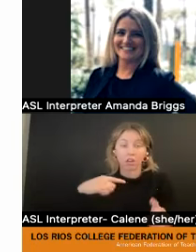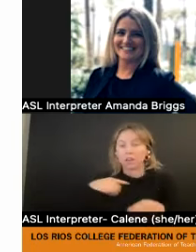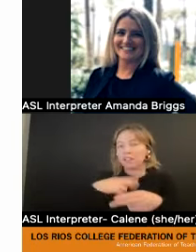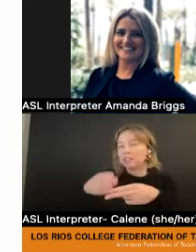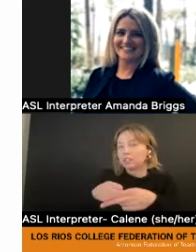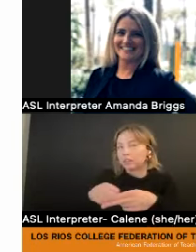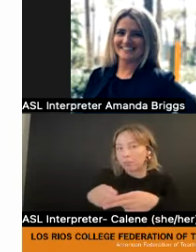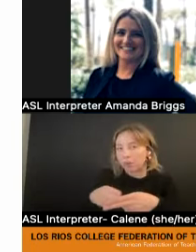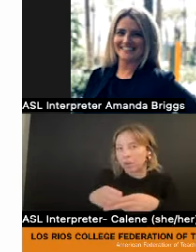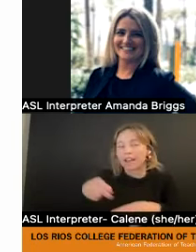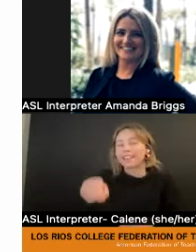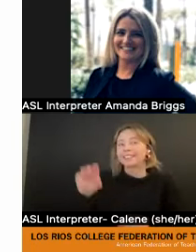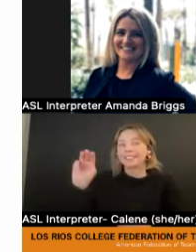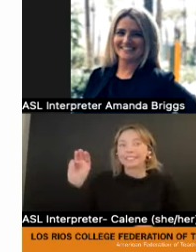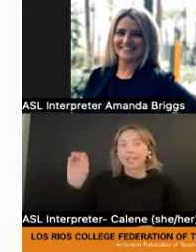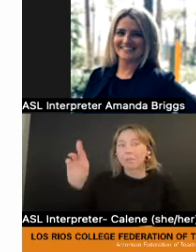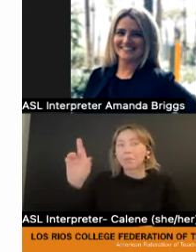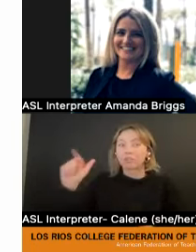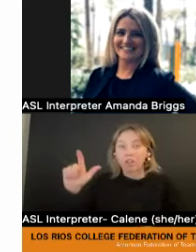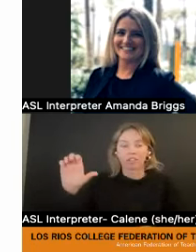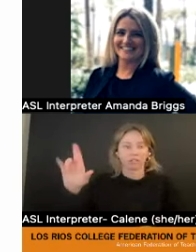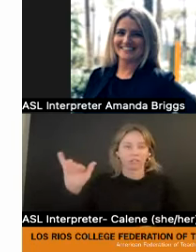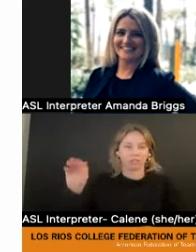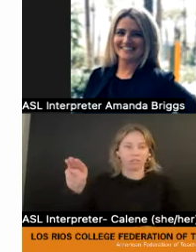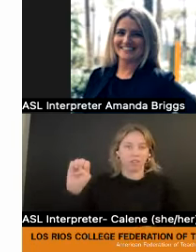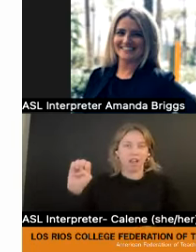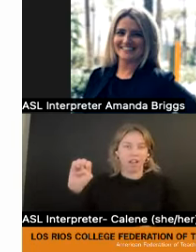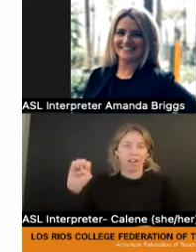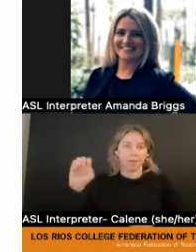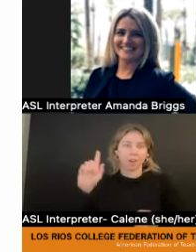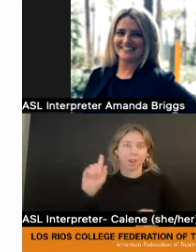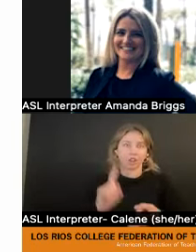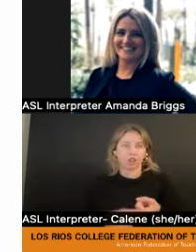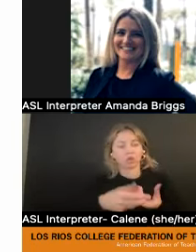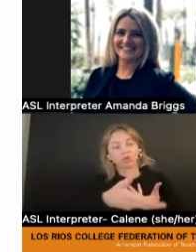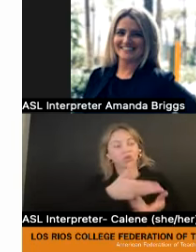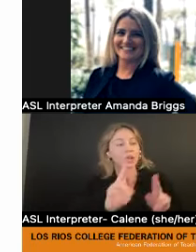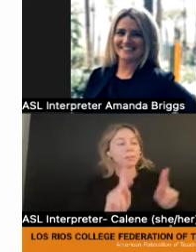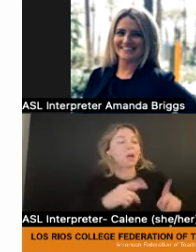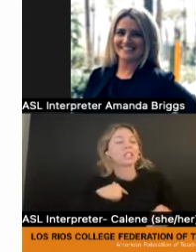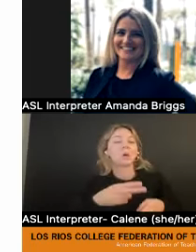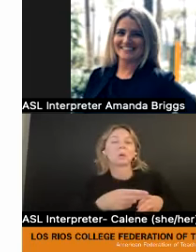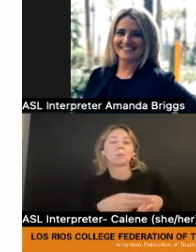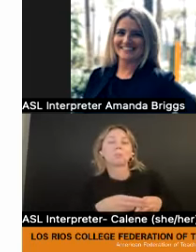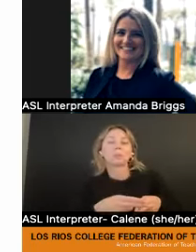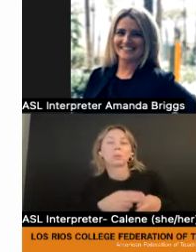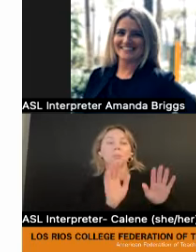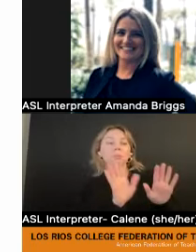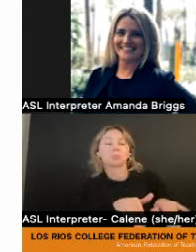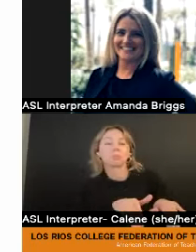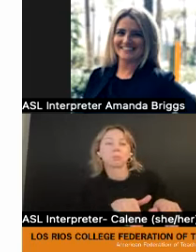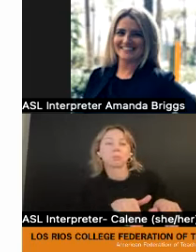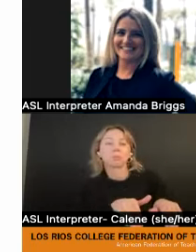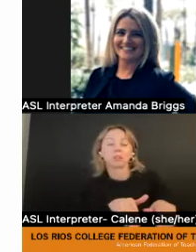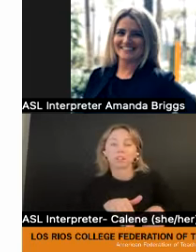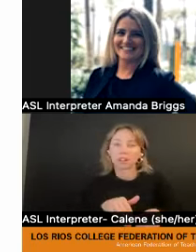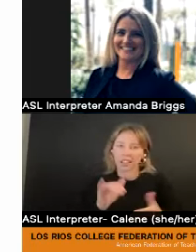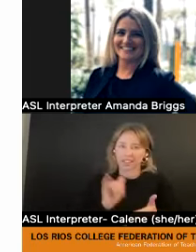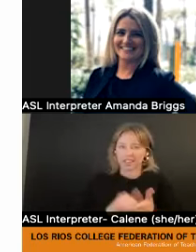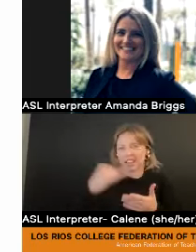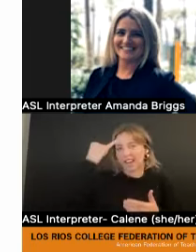it's a moral crime to treat people as permatemps to the degree that it was possible to